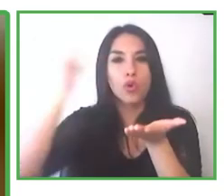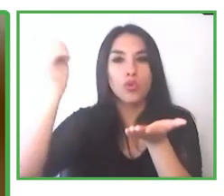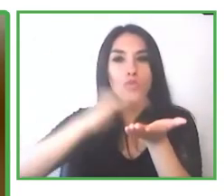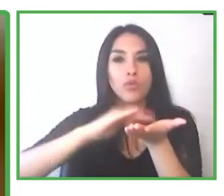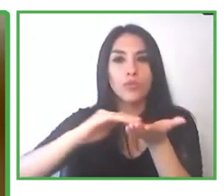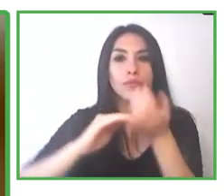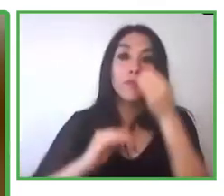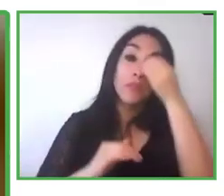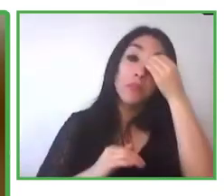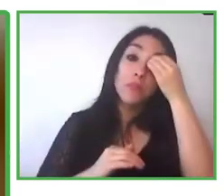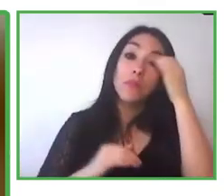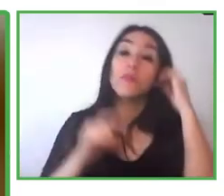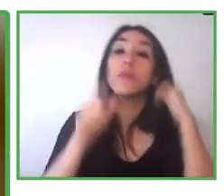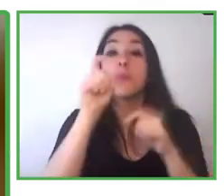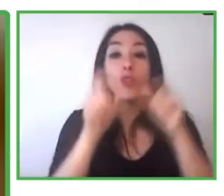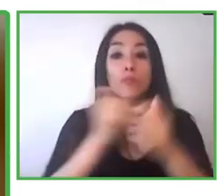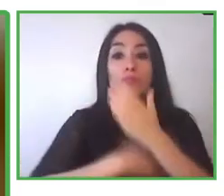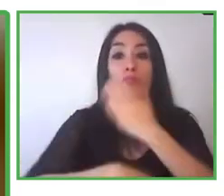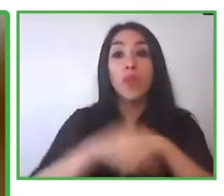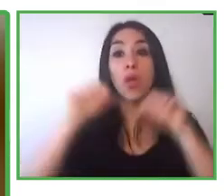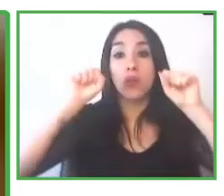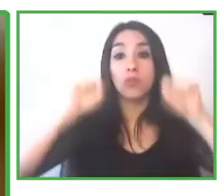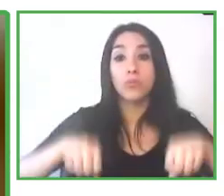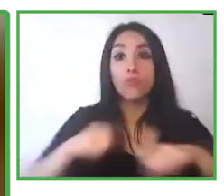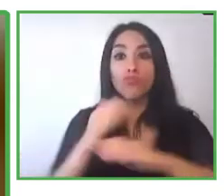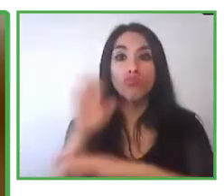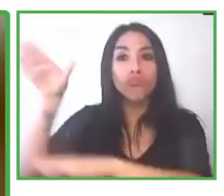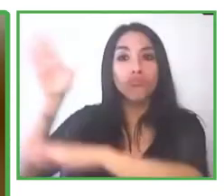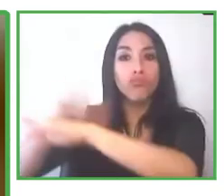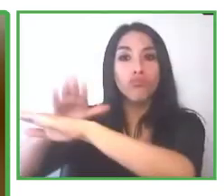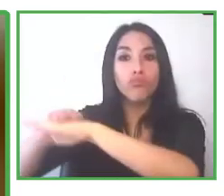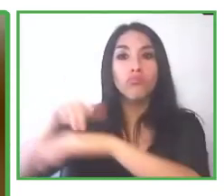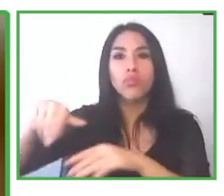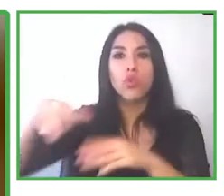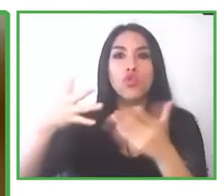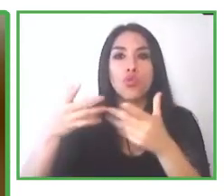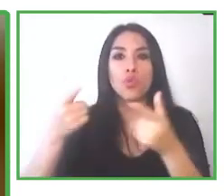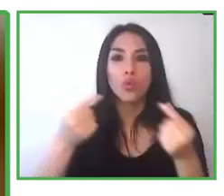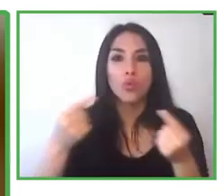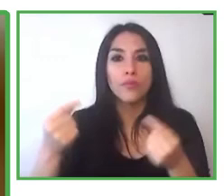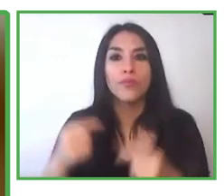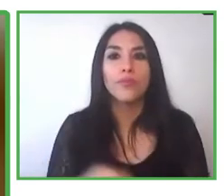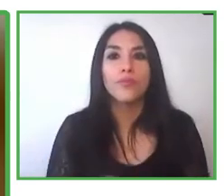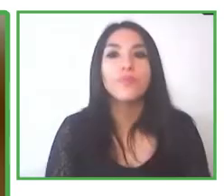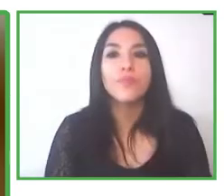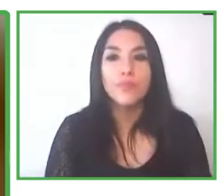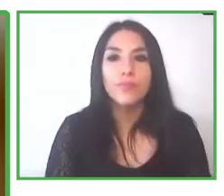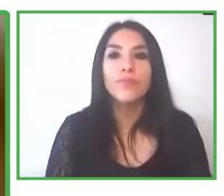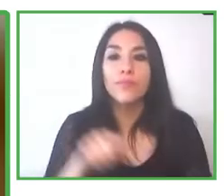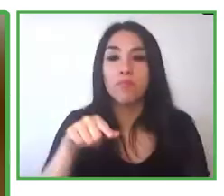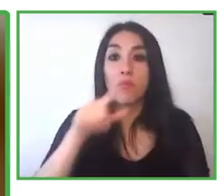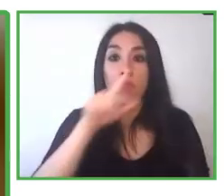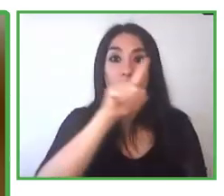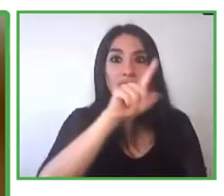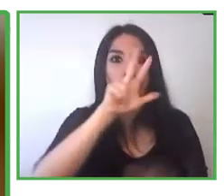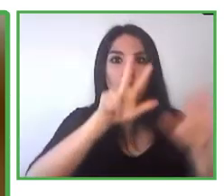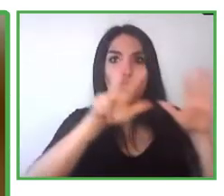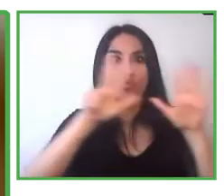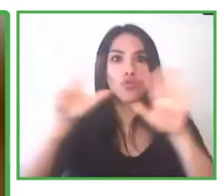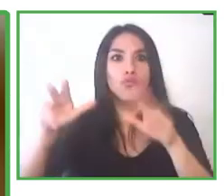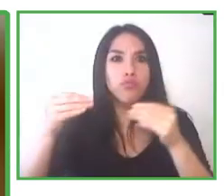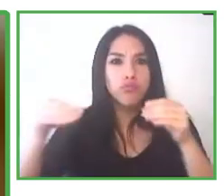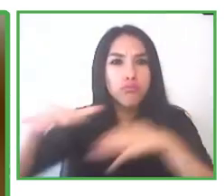related entities with disabilities, we provide 258 products that have already been printed and